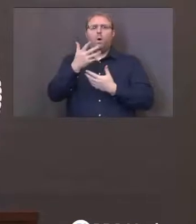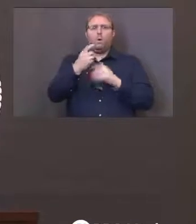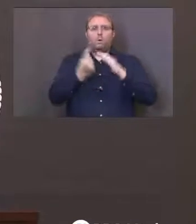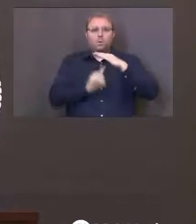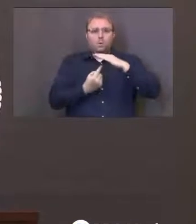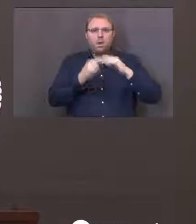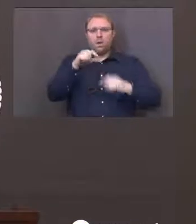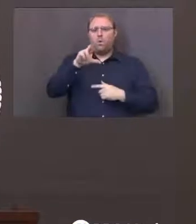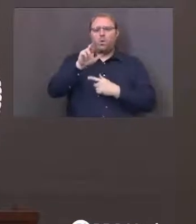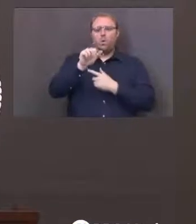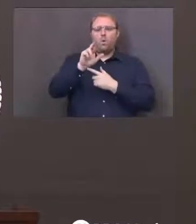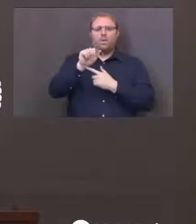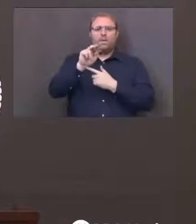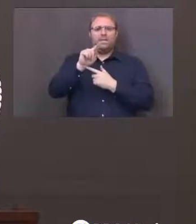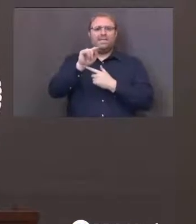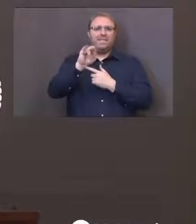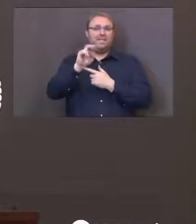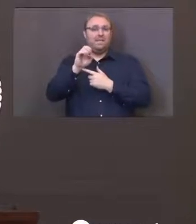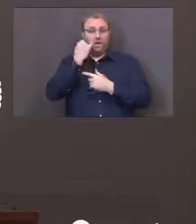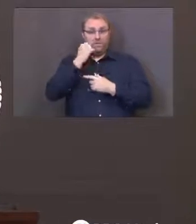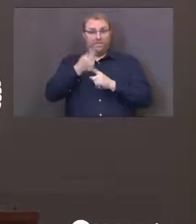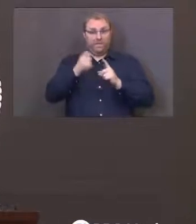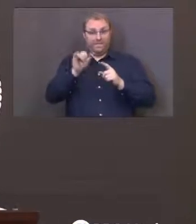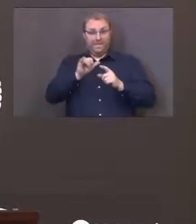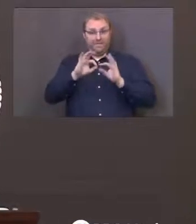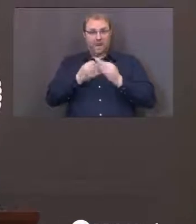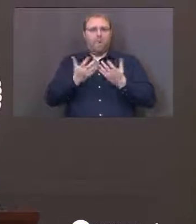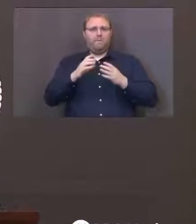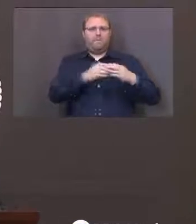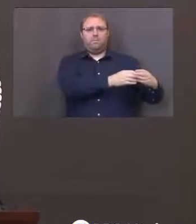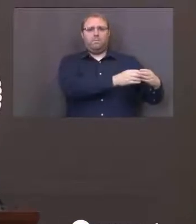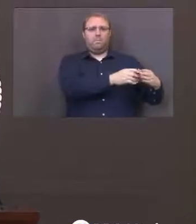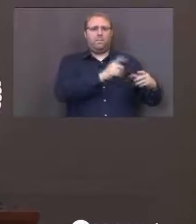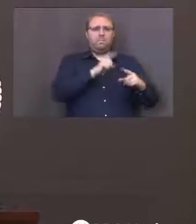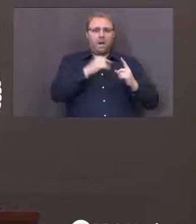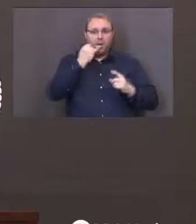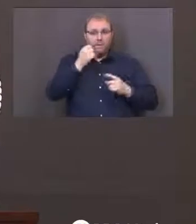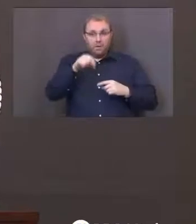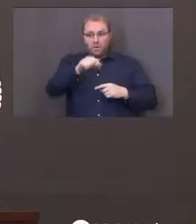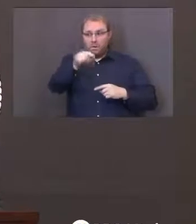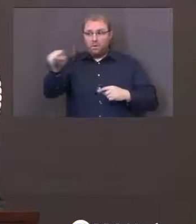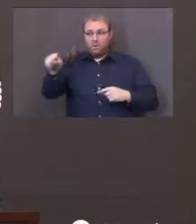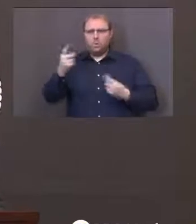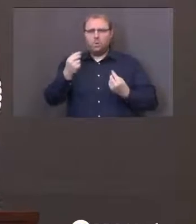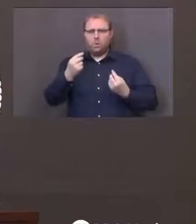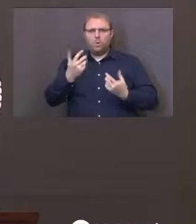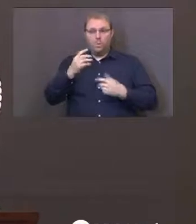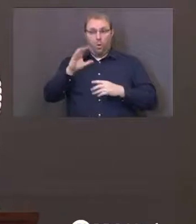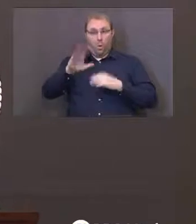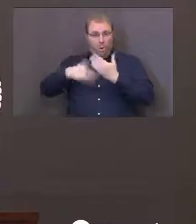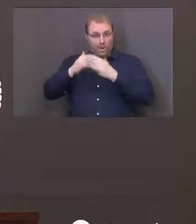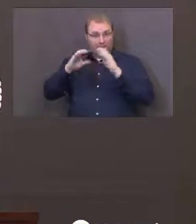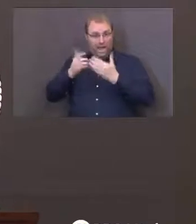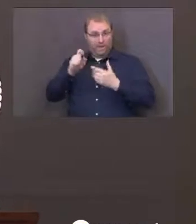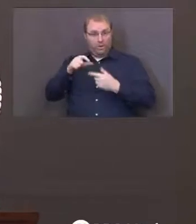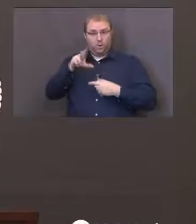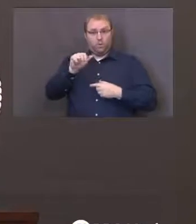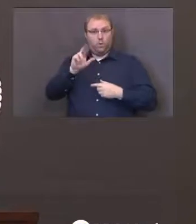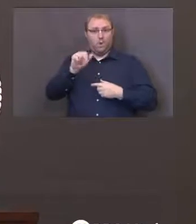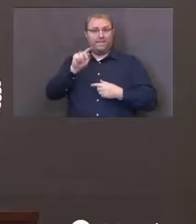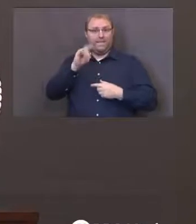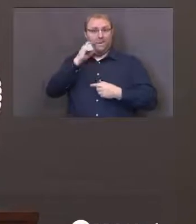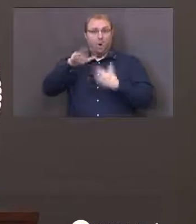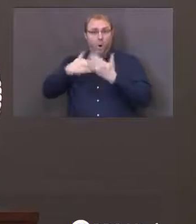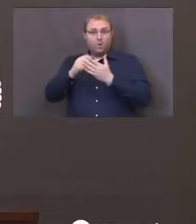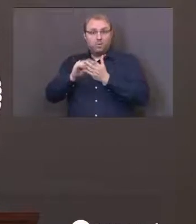they all happen to be from the same family, probably not. If there's widespread infection in the class, maybe the quarantine would be warranted. But it triggers